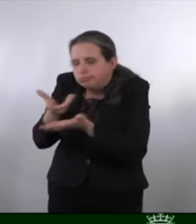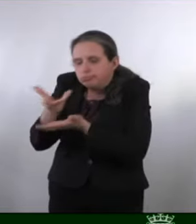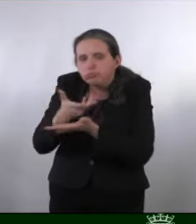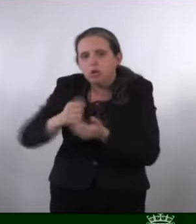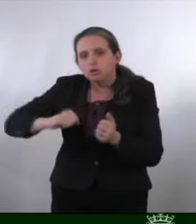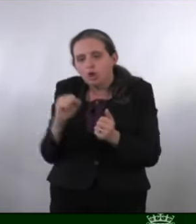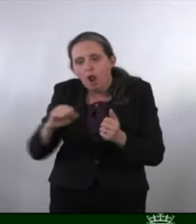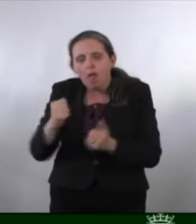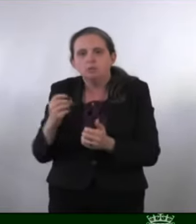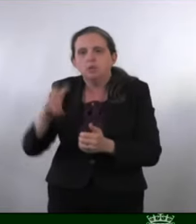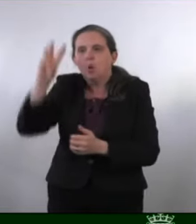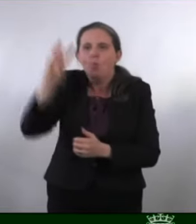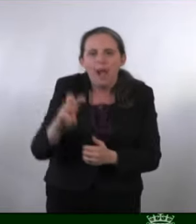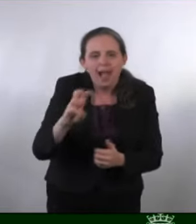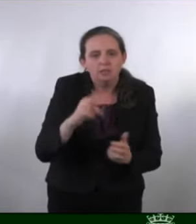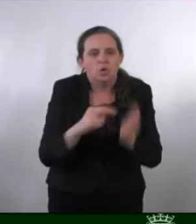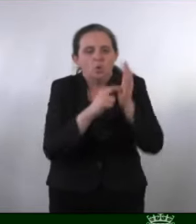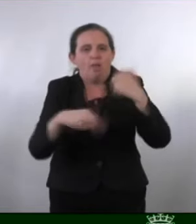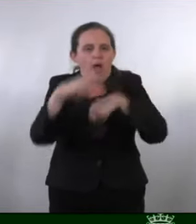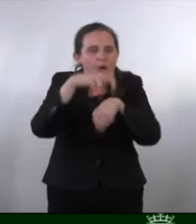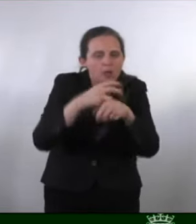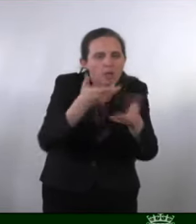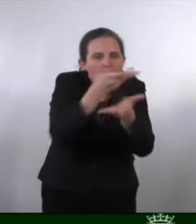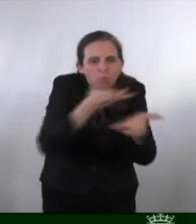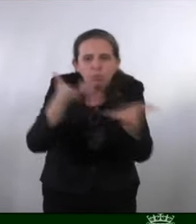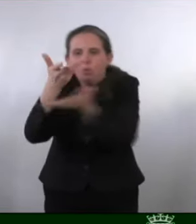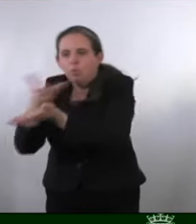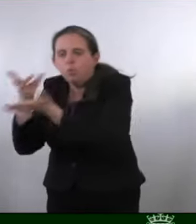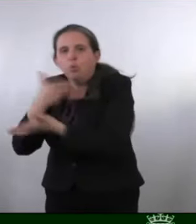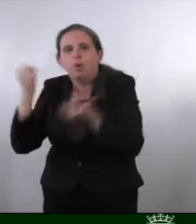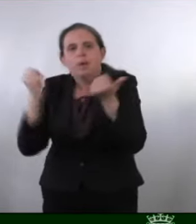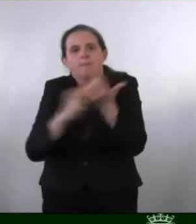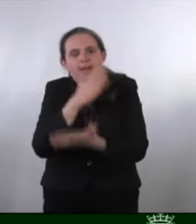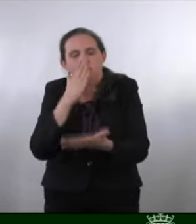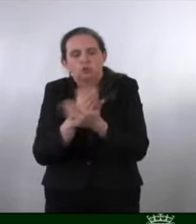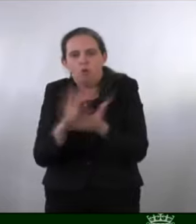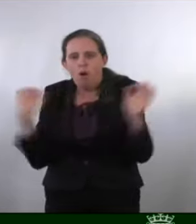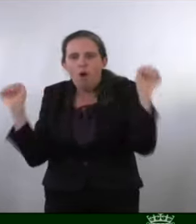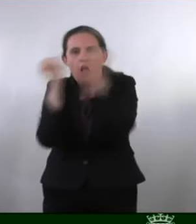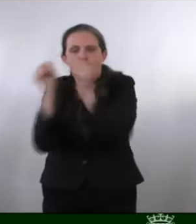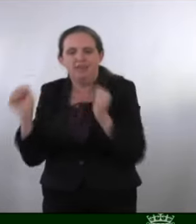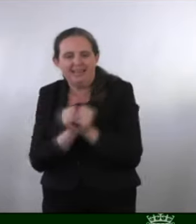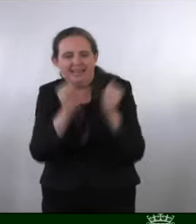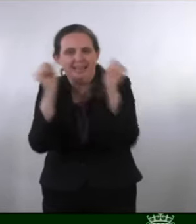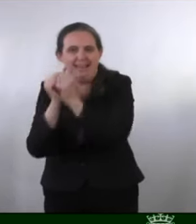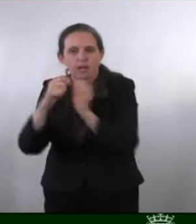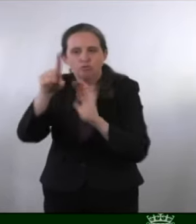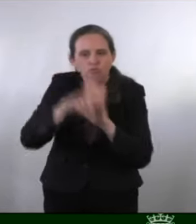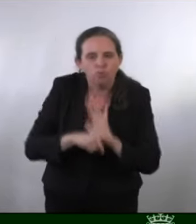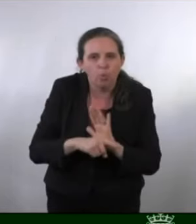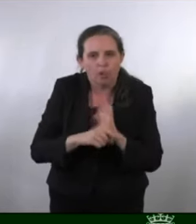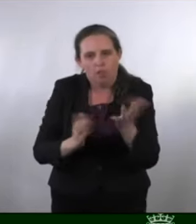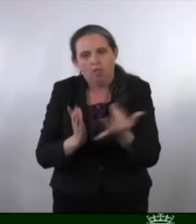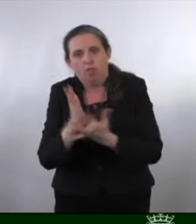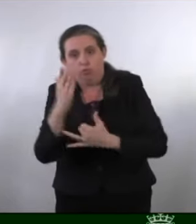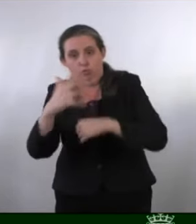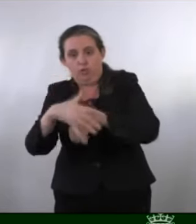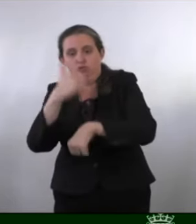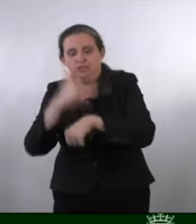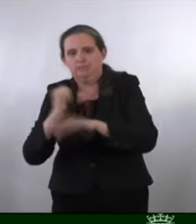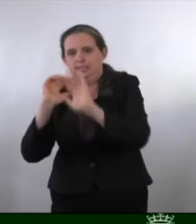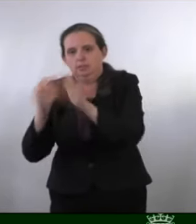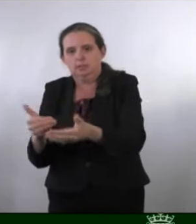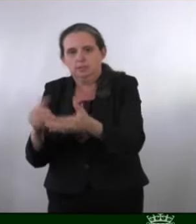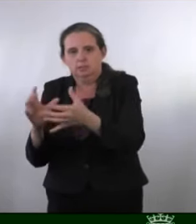Christmas dispensation, embracing the whole of the United Kingdom and reflecting the ties of kinship across our